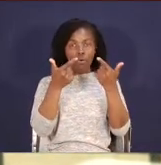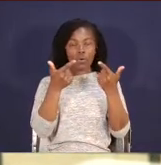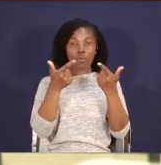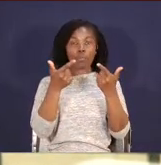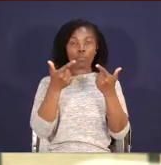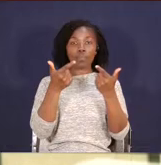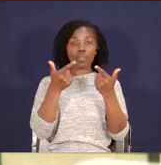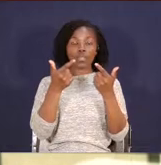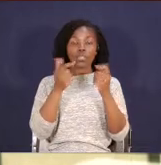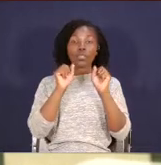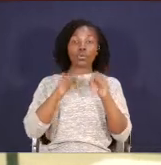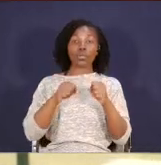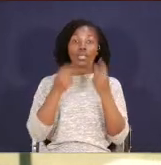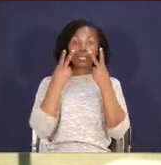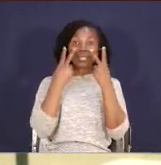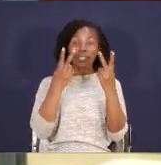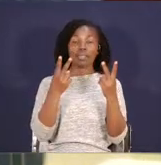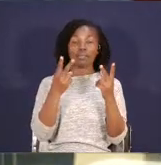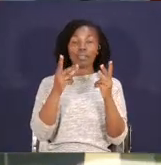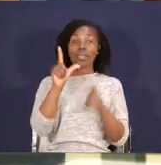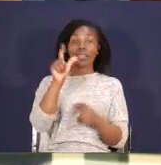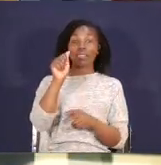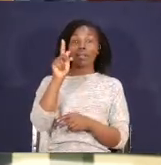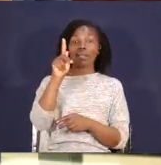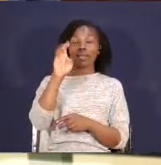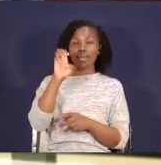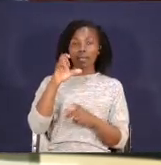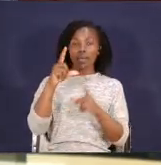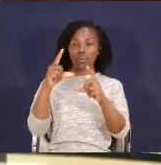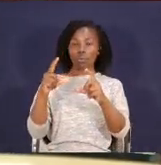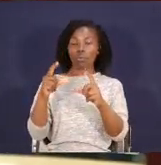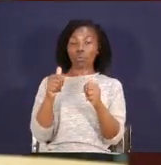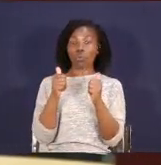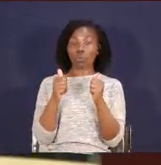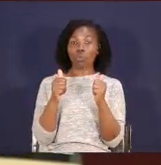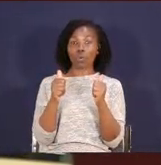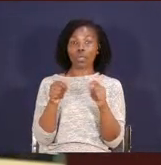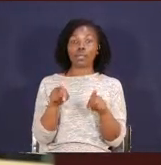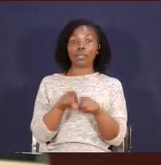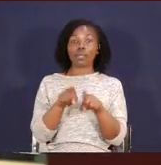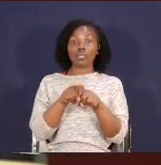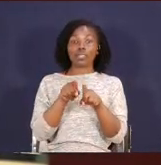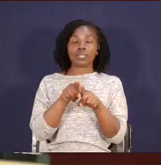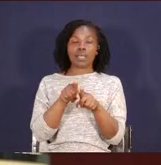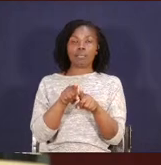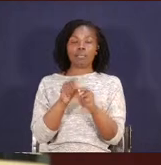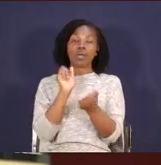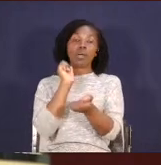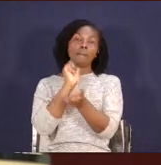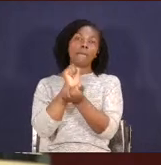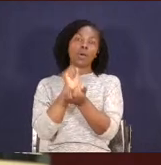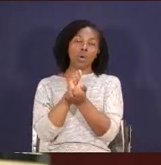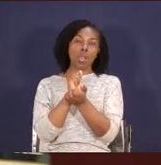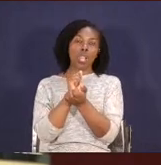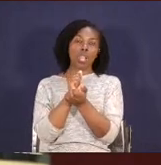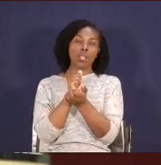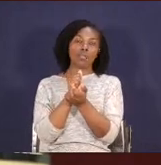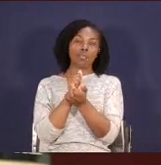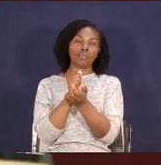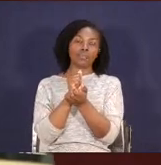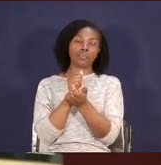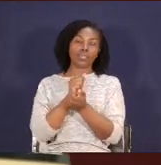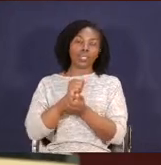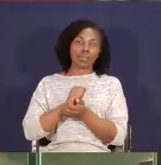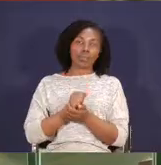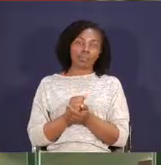of the lake. And you know, the Apostle Paul, because he planted his gift in the right soil, in the right place, you